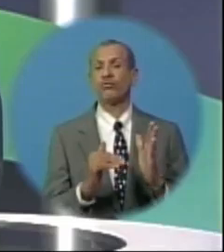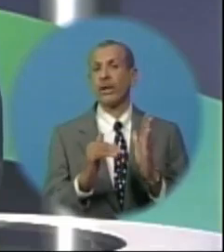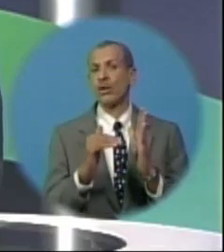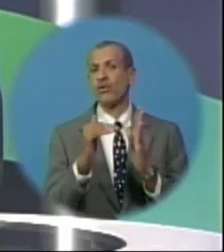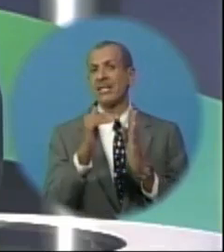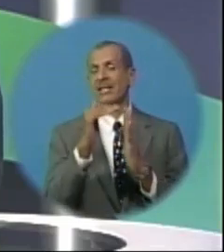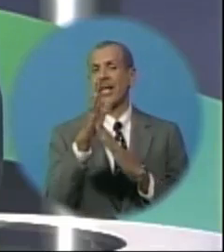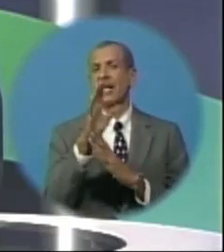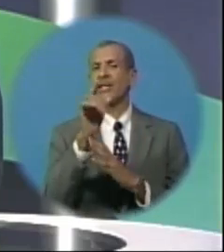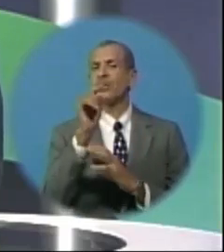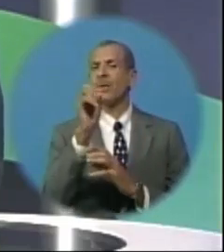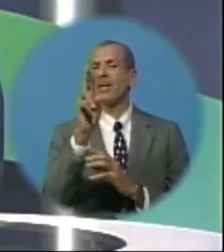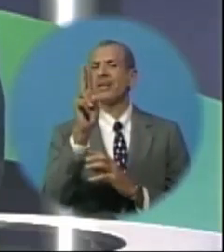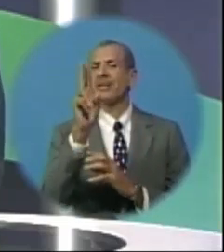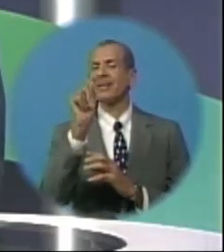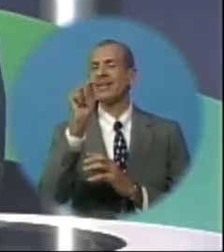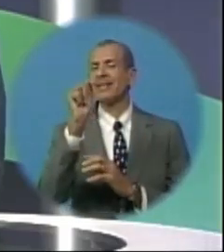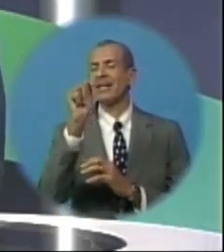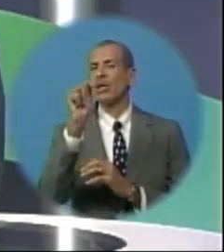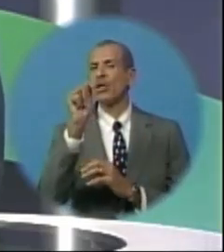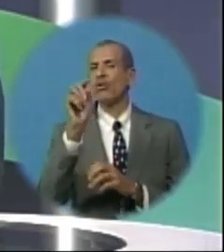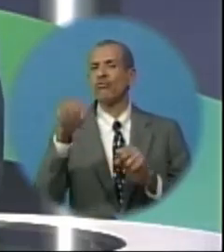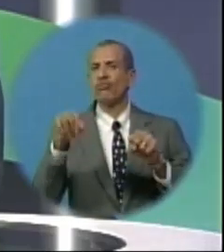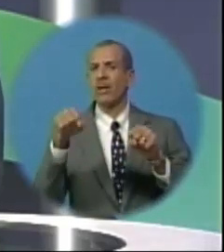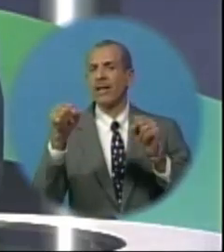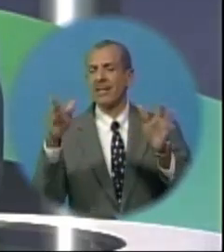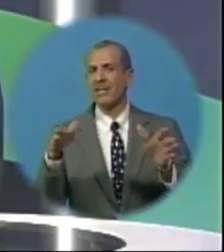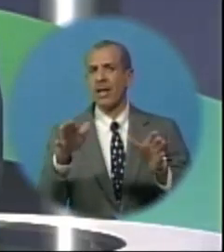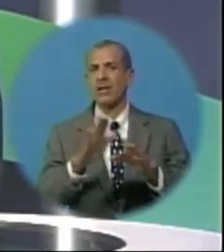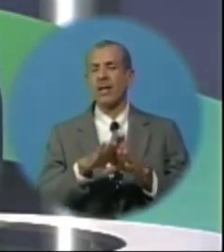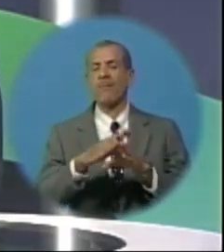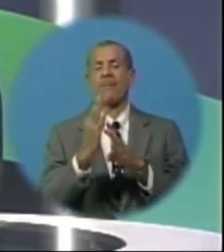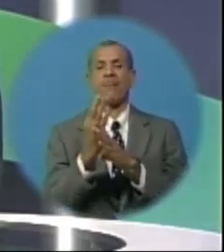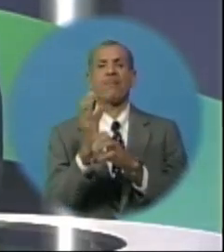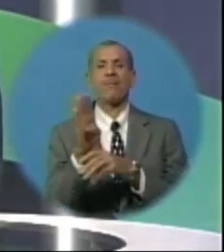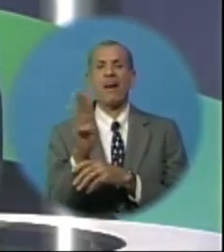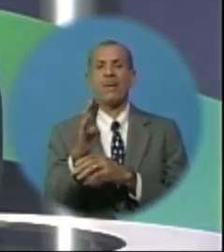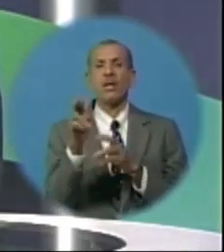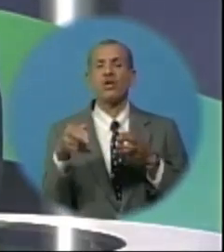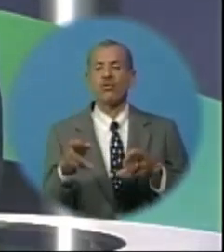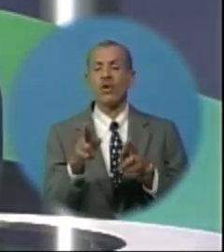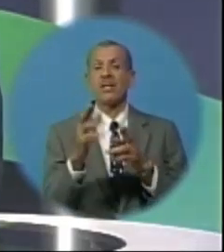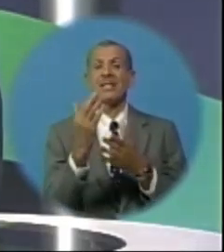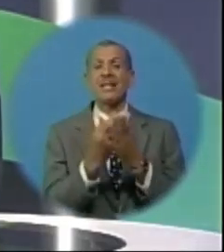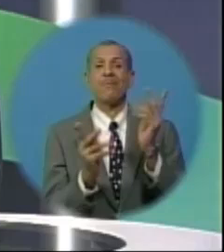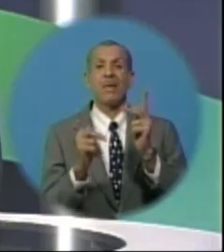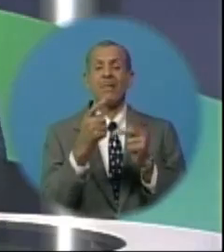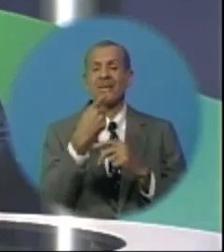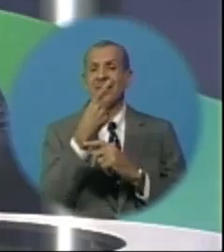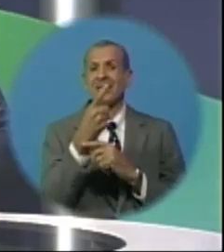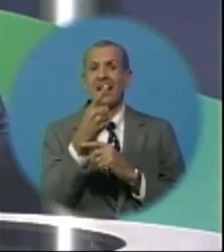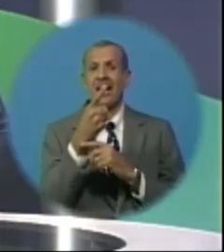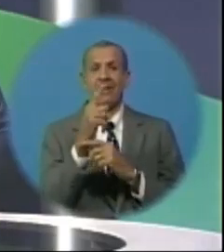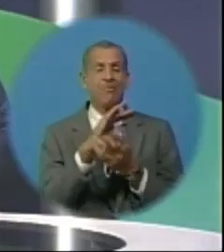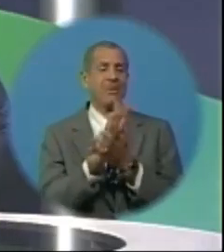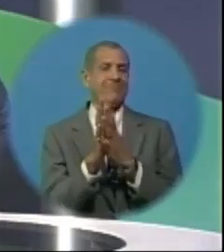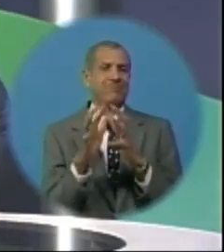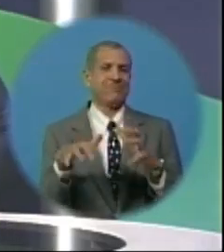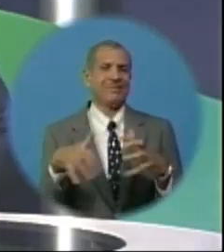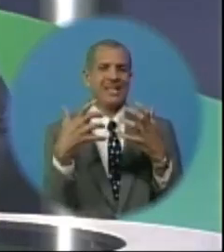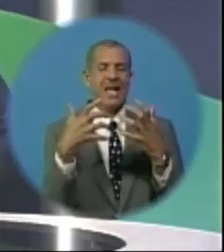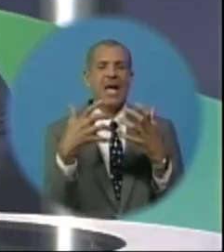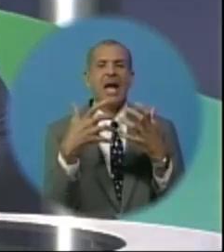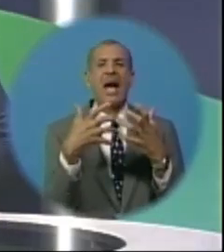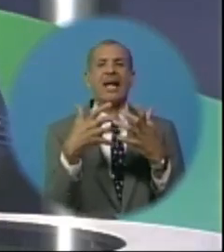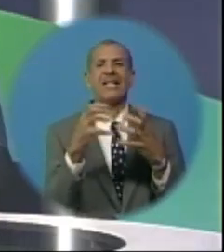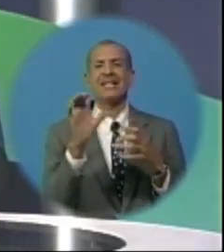of stunt ridings on the road of Barbados is causing drivers to speak out and in some cases retaliate. The CBC team took to the